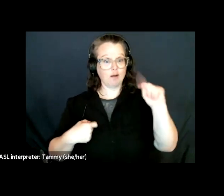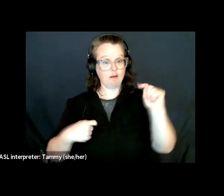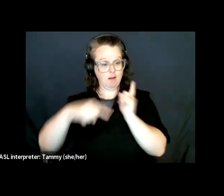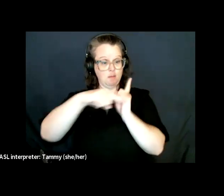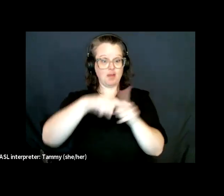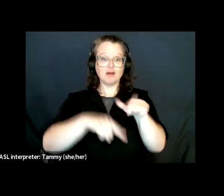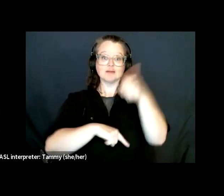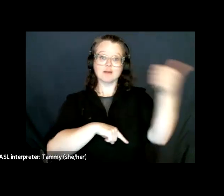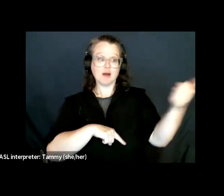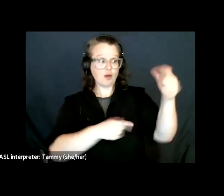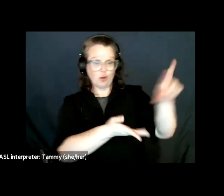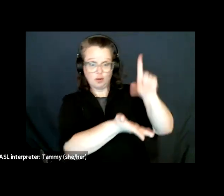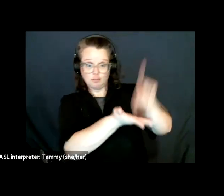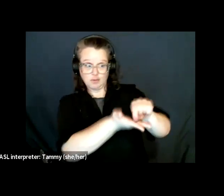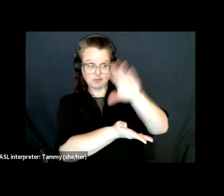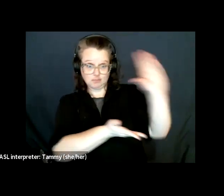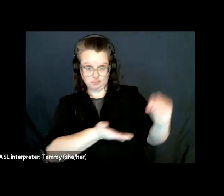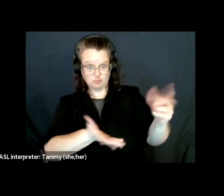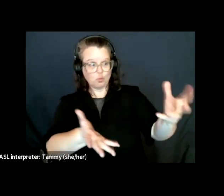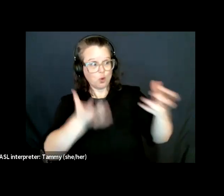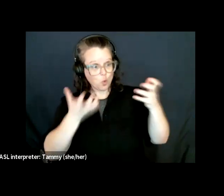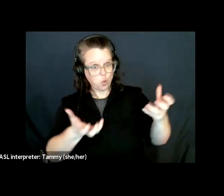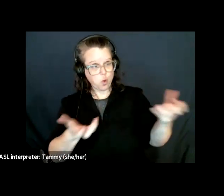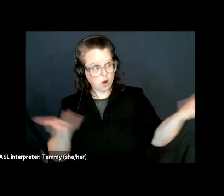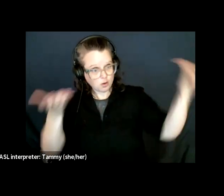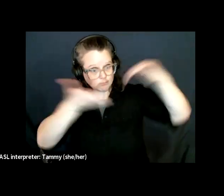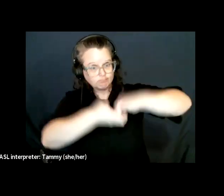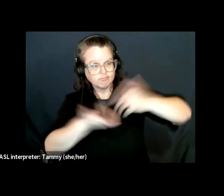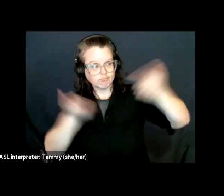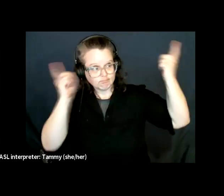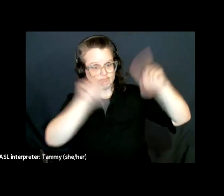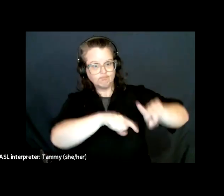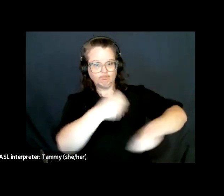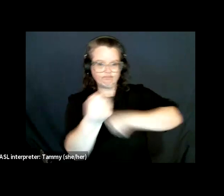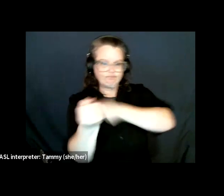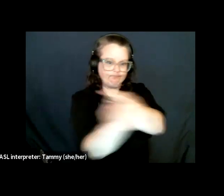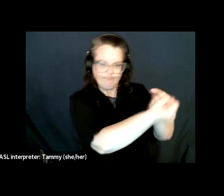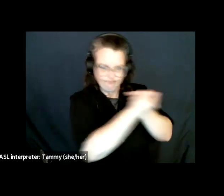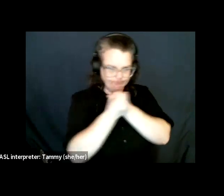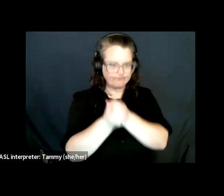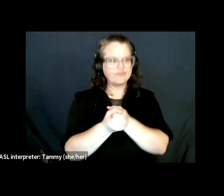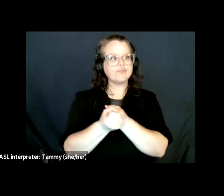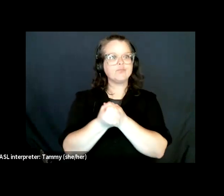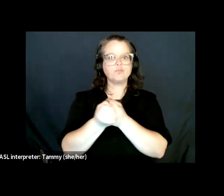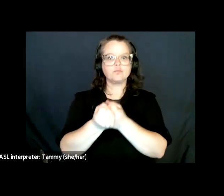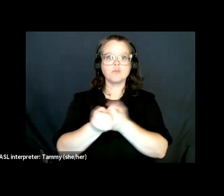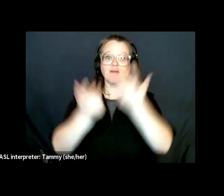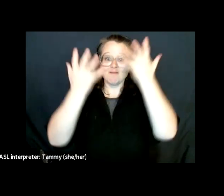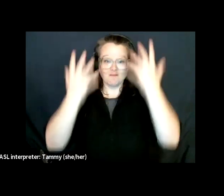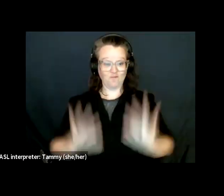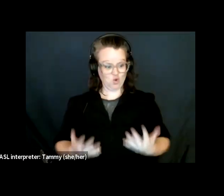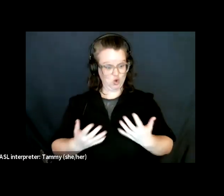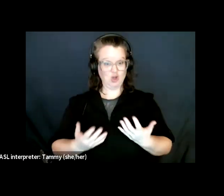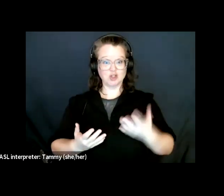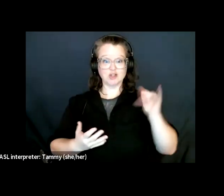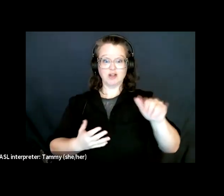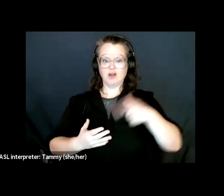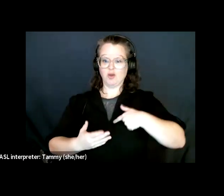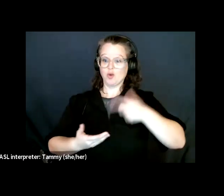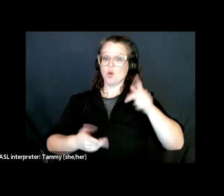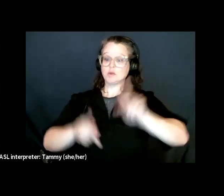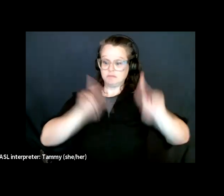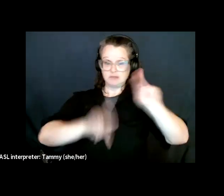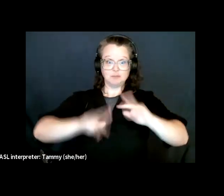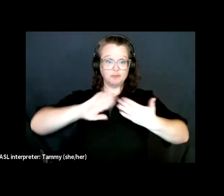that supports space making, which ensures that marginalized creators and professionals all have the